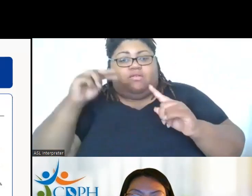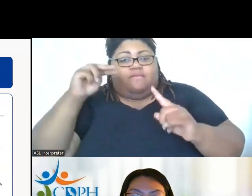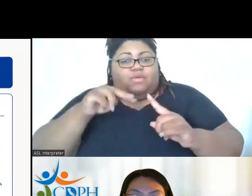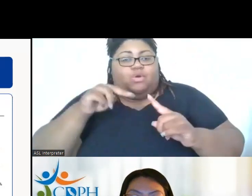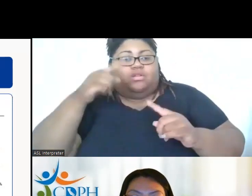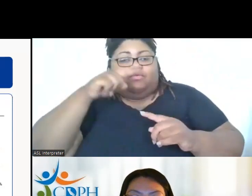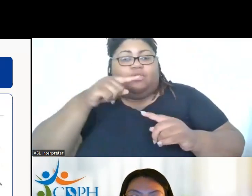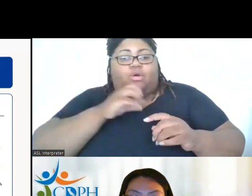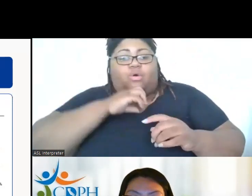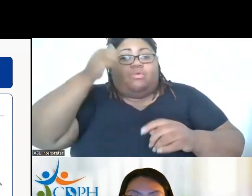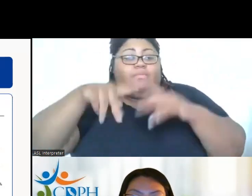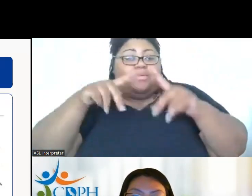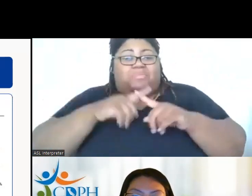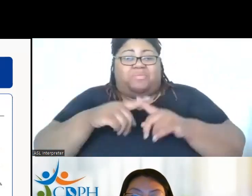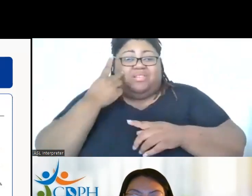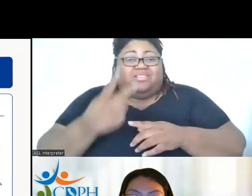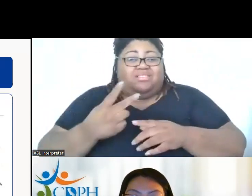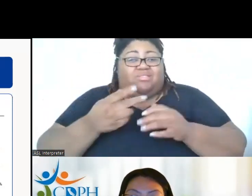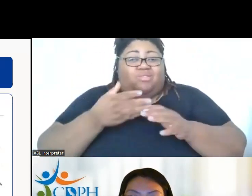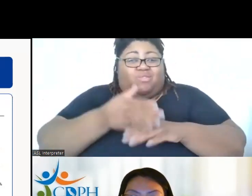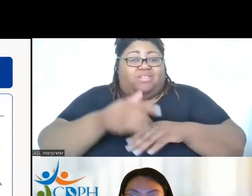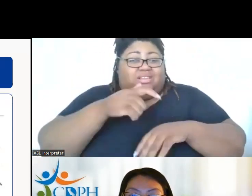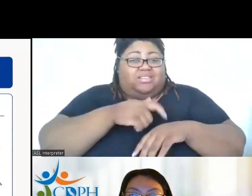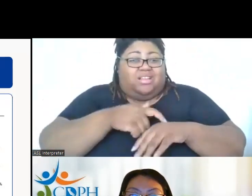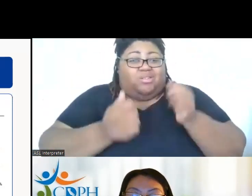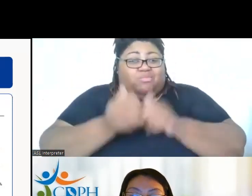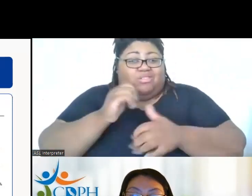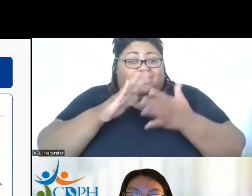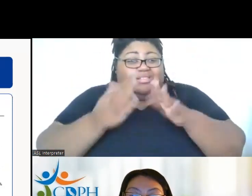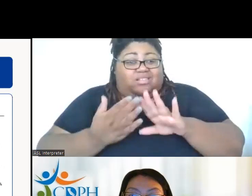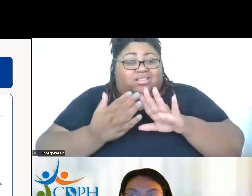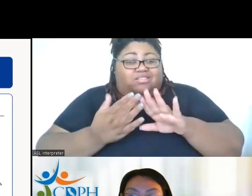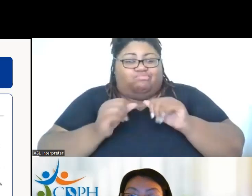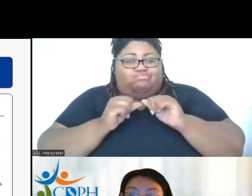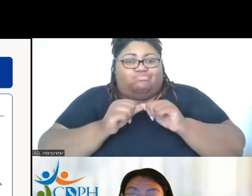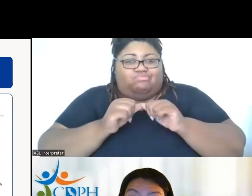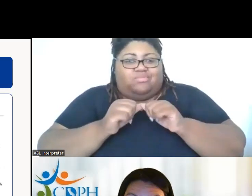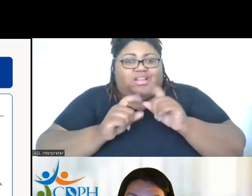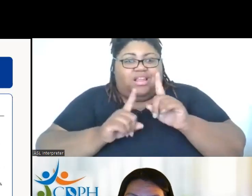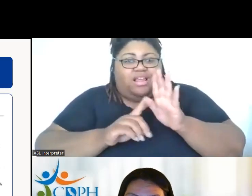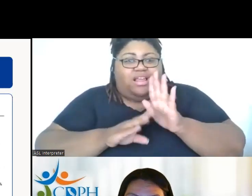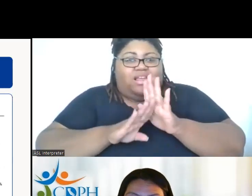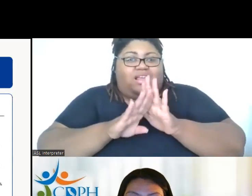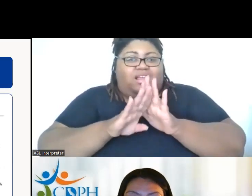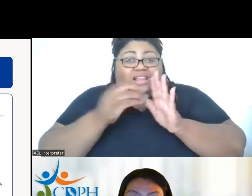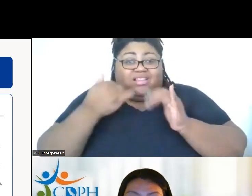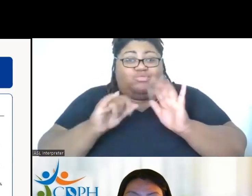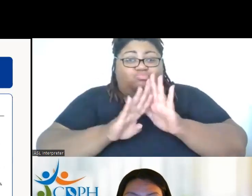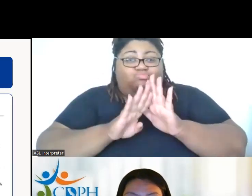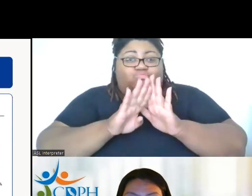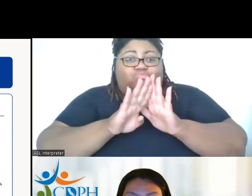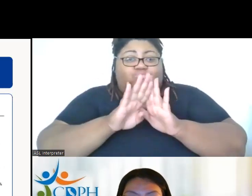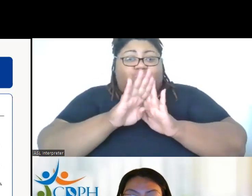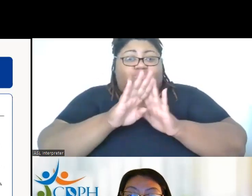actually saw over the course of time this year that the share of deaths continued to be high and rose among those who are older